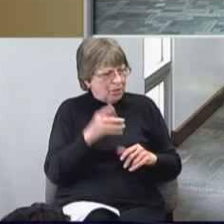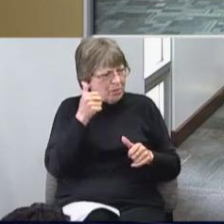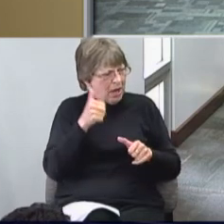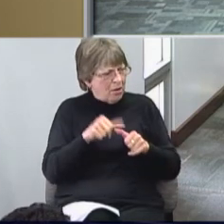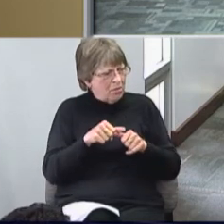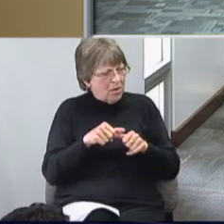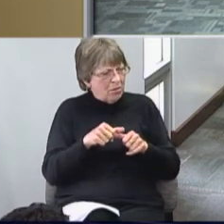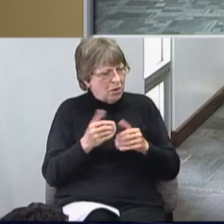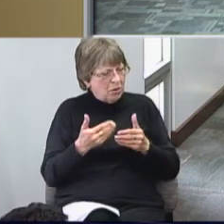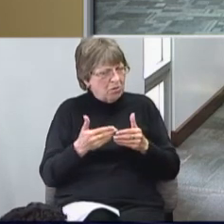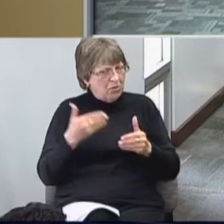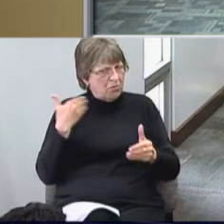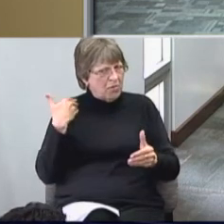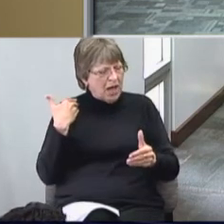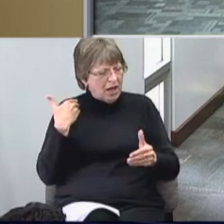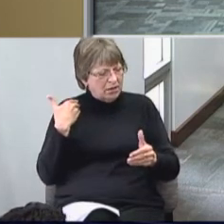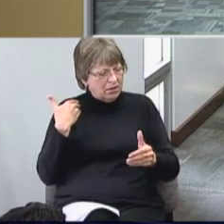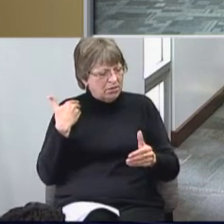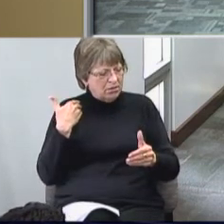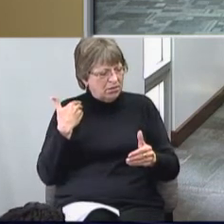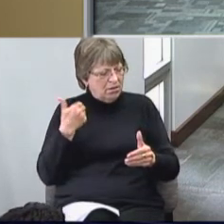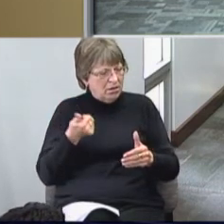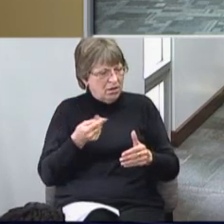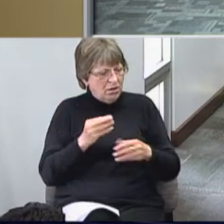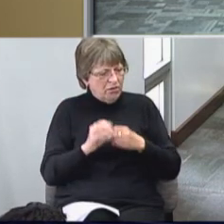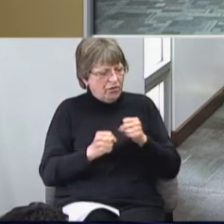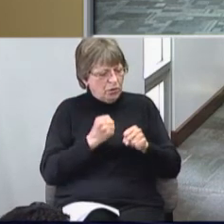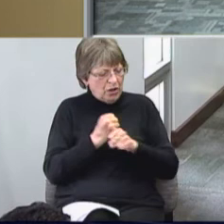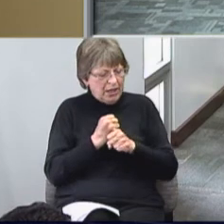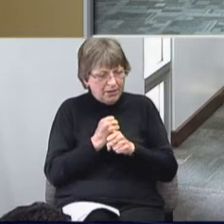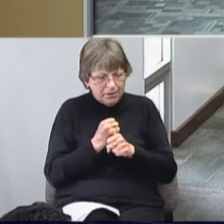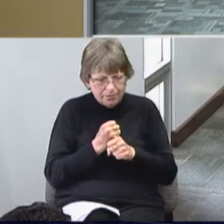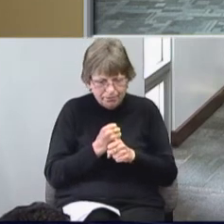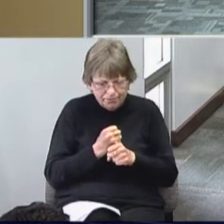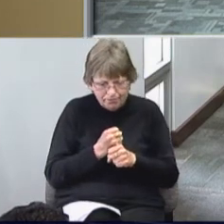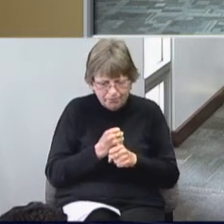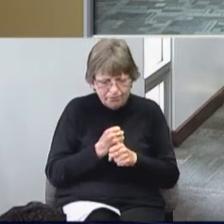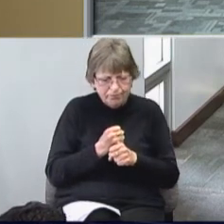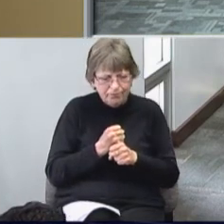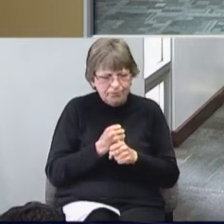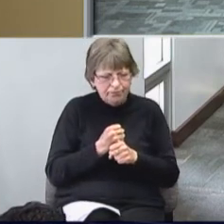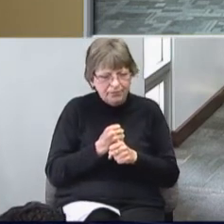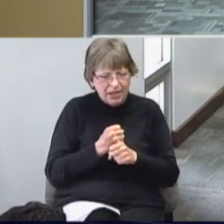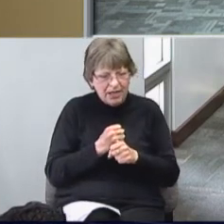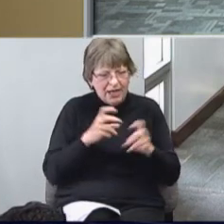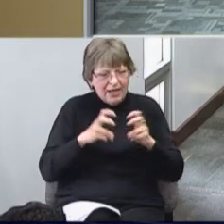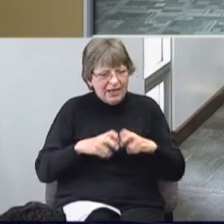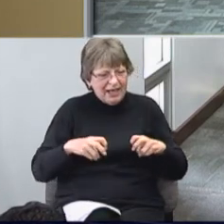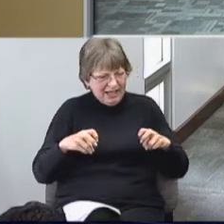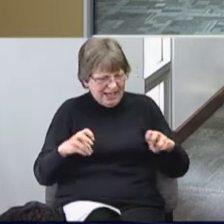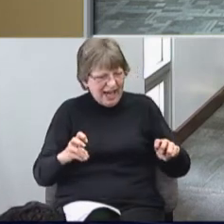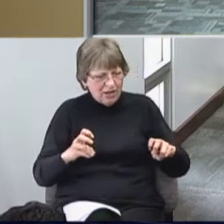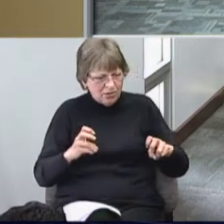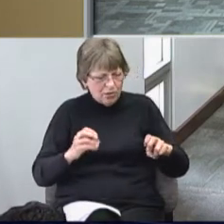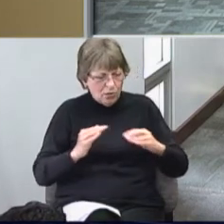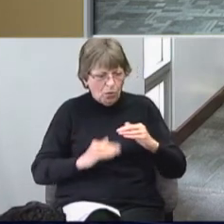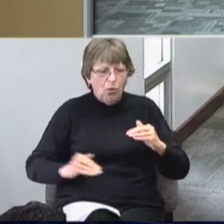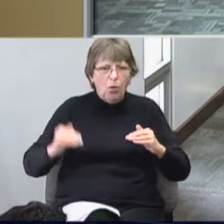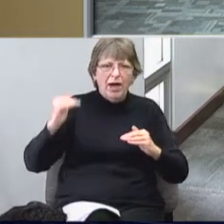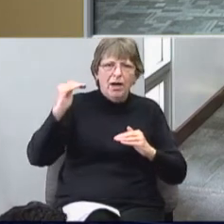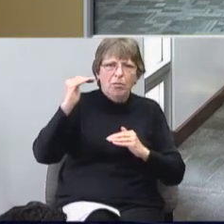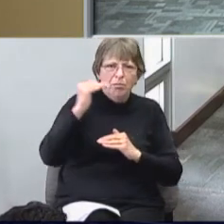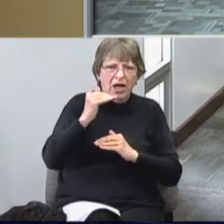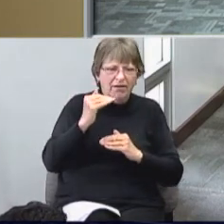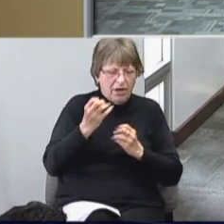least the last couple of years, the previous city council overrode the Landmarks Commission on and many or